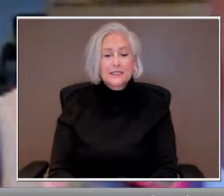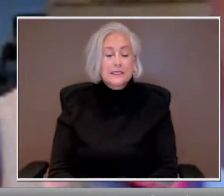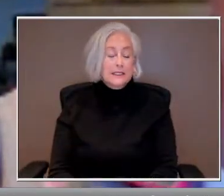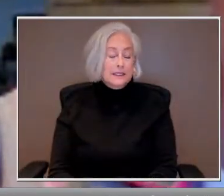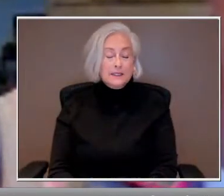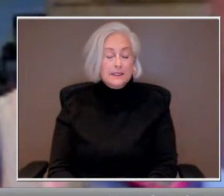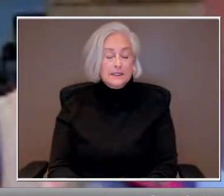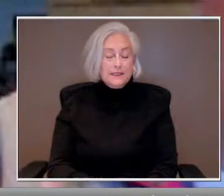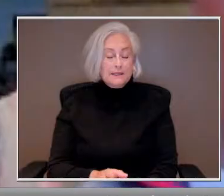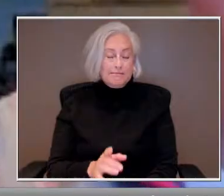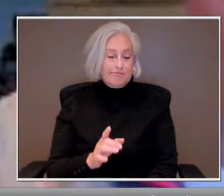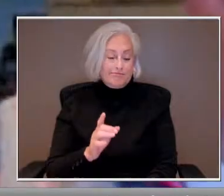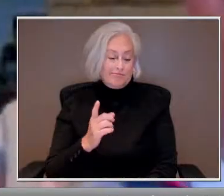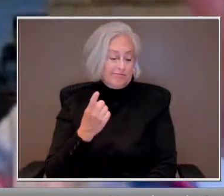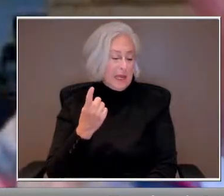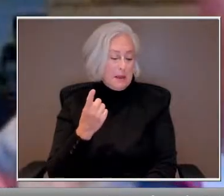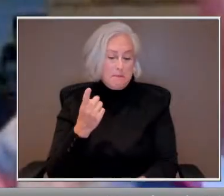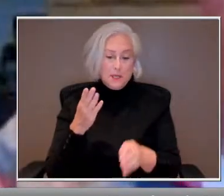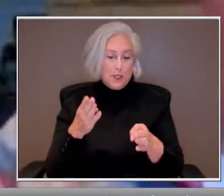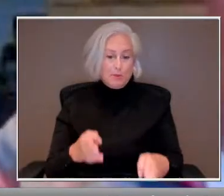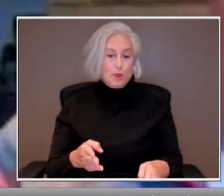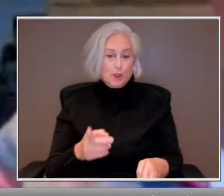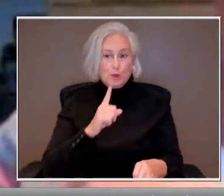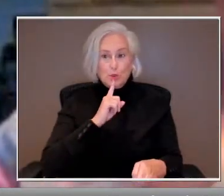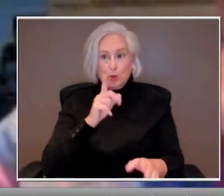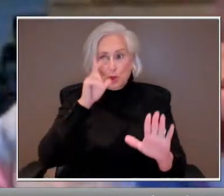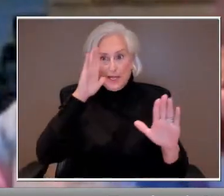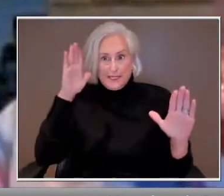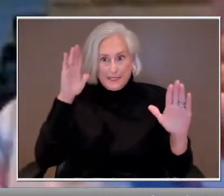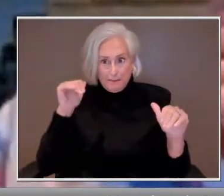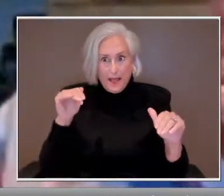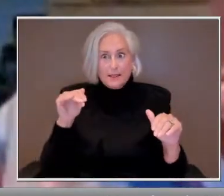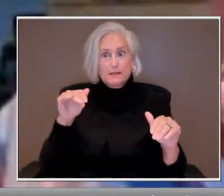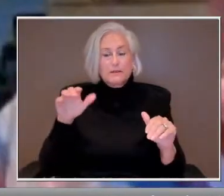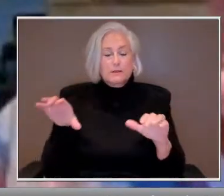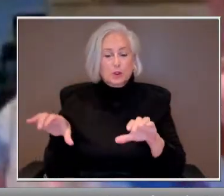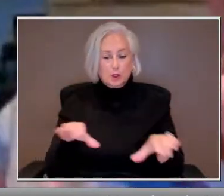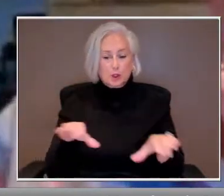I'm kind of one of these guys that expect you to do things.